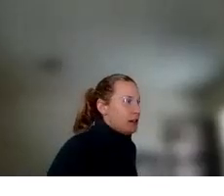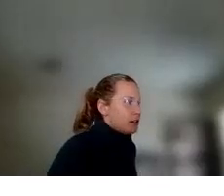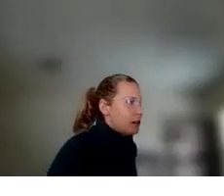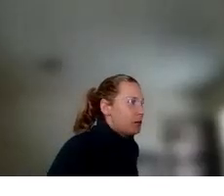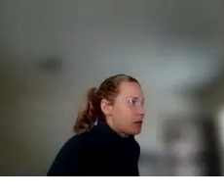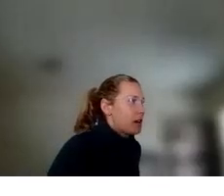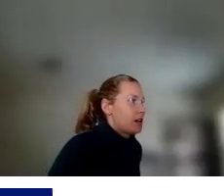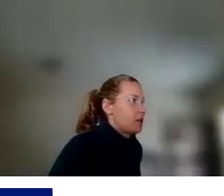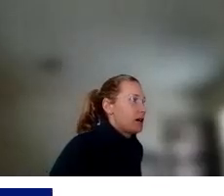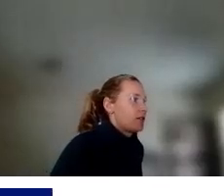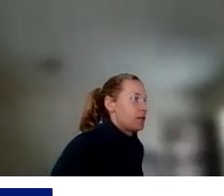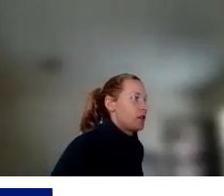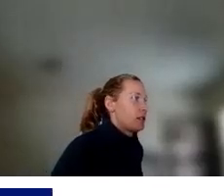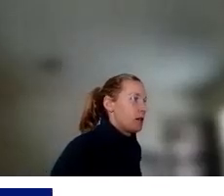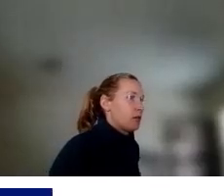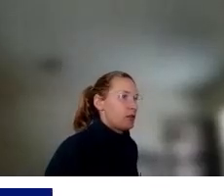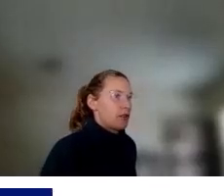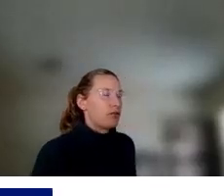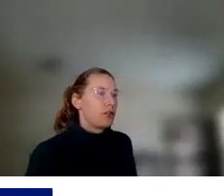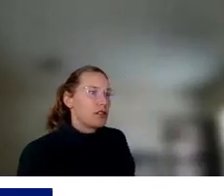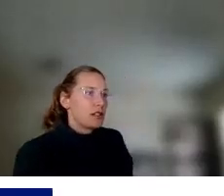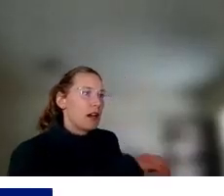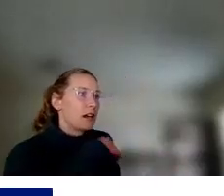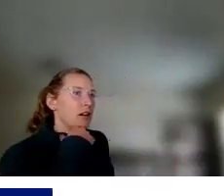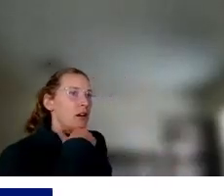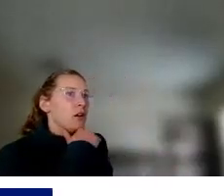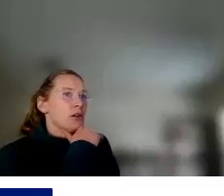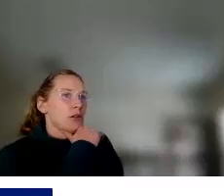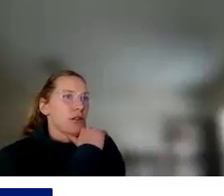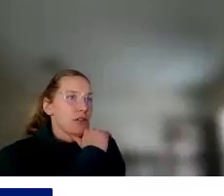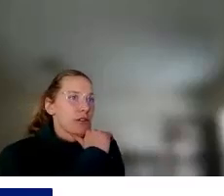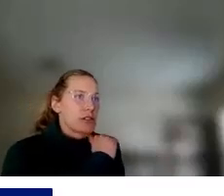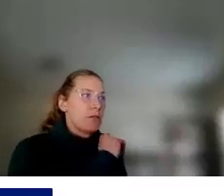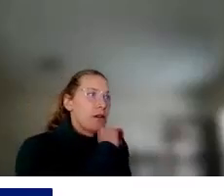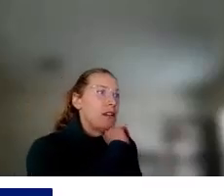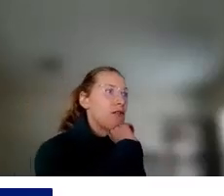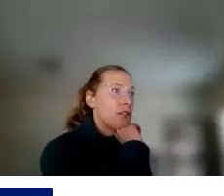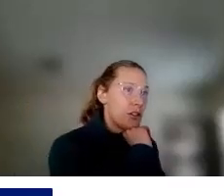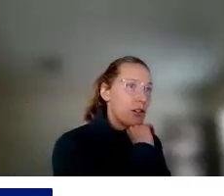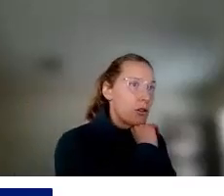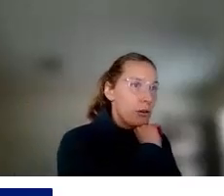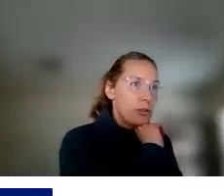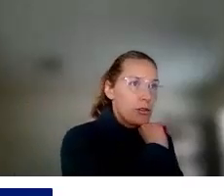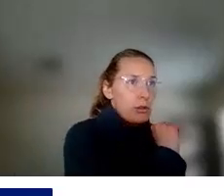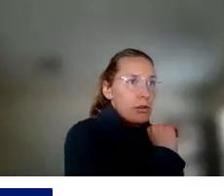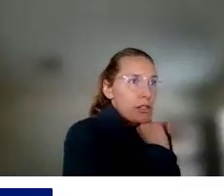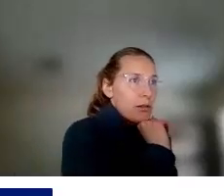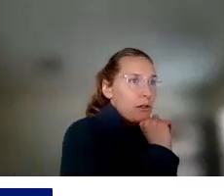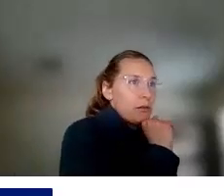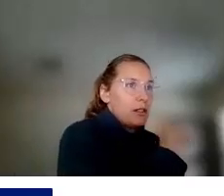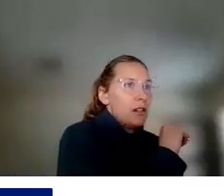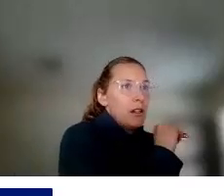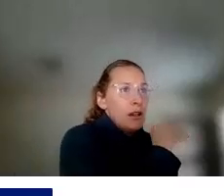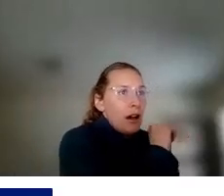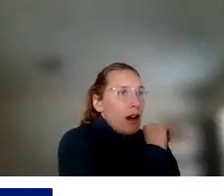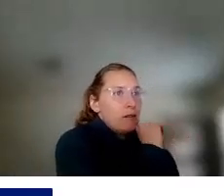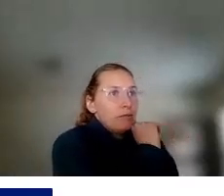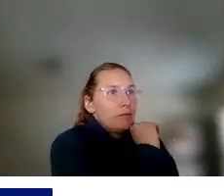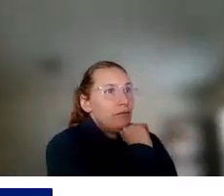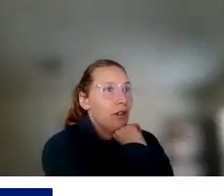Okay, and on the next couple of slides, we have some examples. The first slide goes over some inefficient goals that we